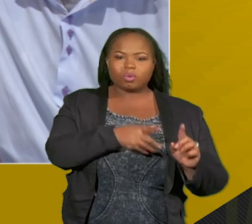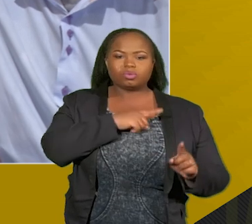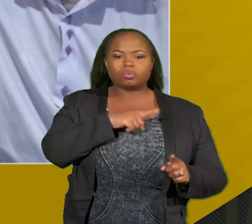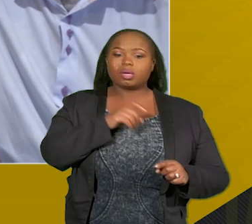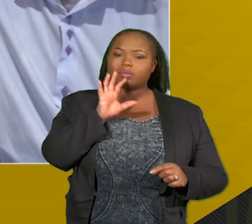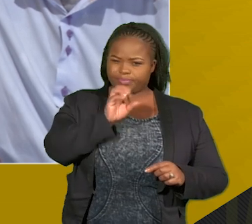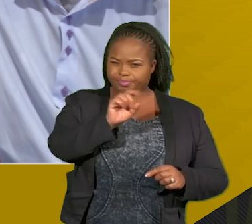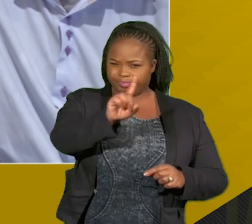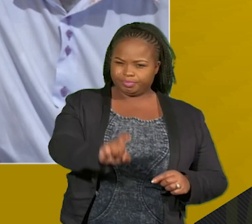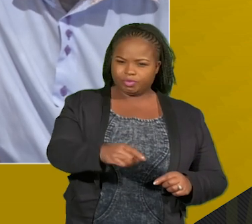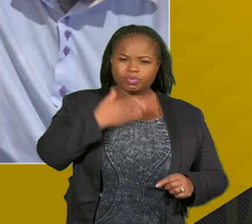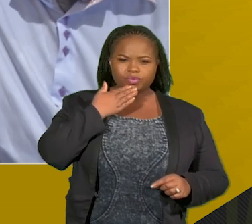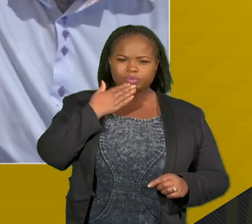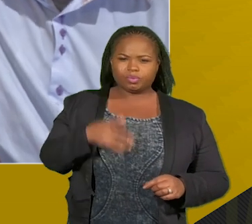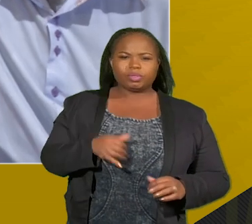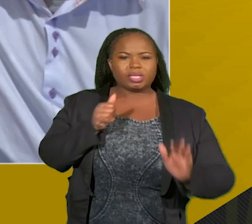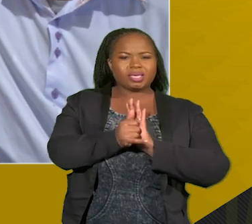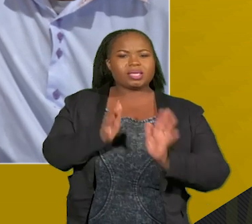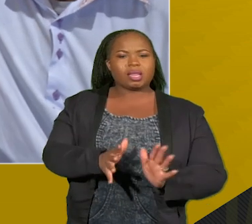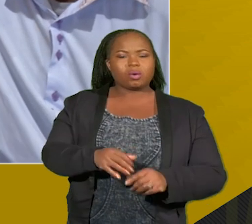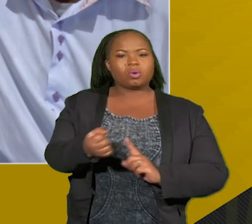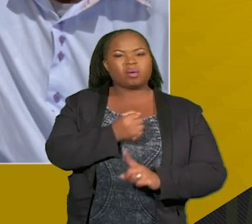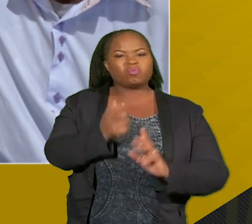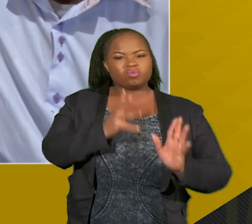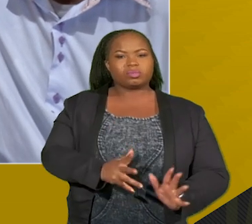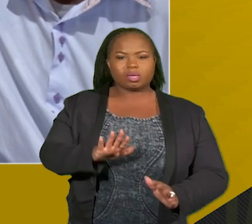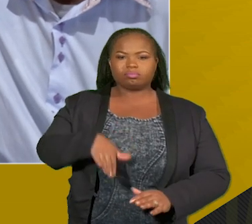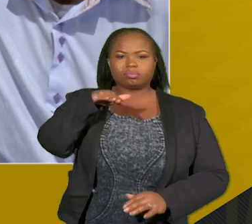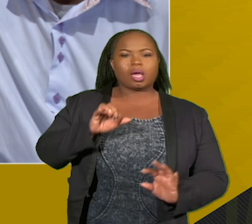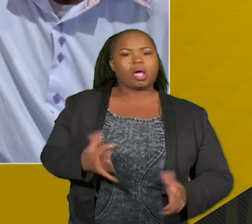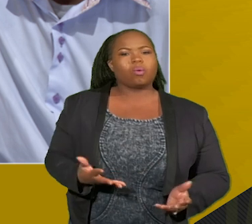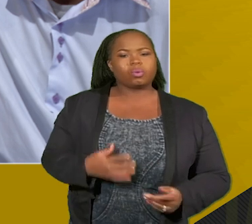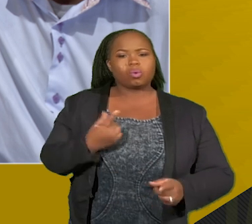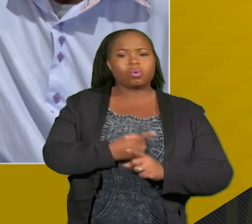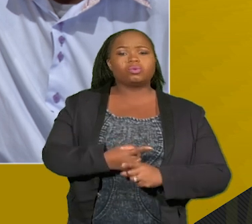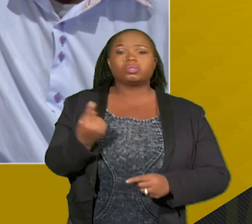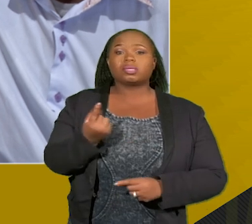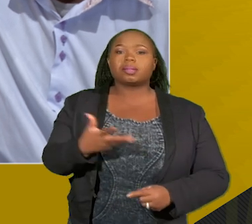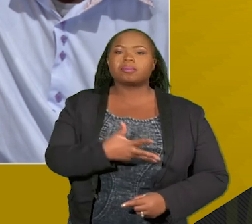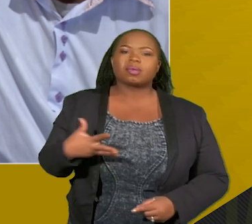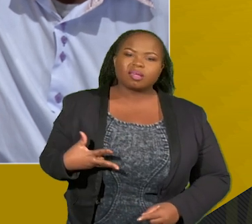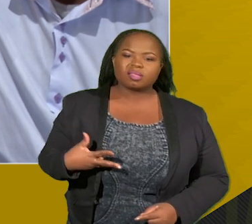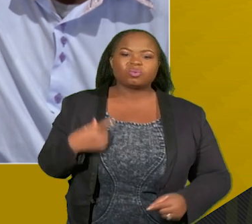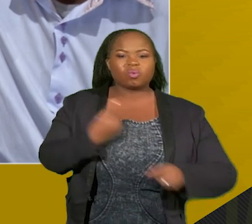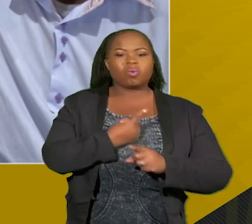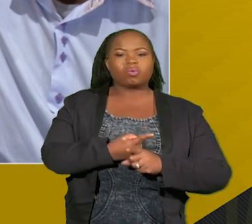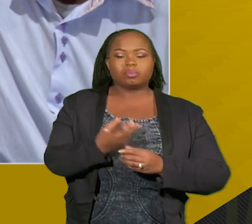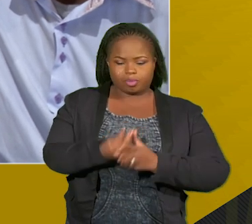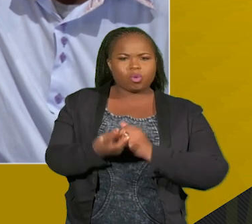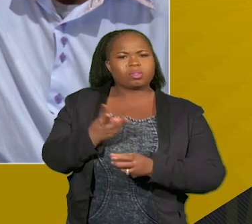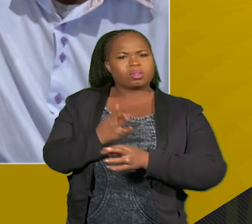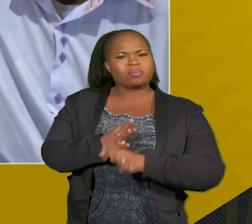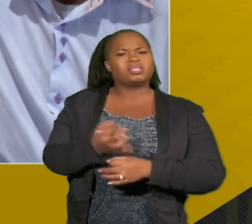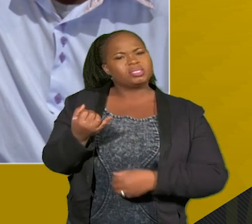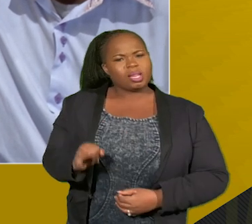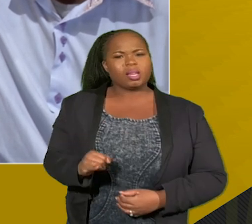ask you a question now: who raises the killer, who raises the abuser? Mm. You'll find out that some of them were raised by single mothers, some of them were raised by both parents,